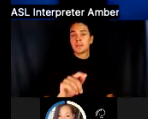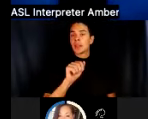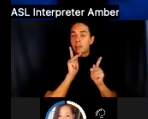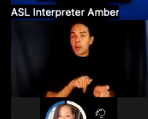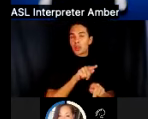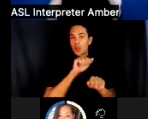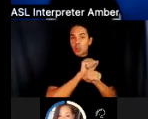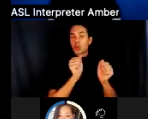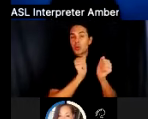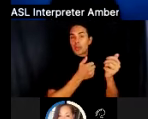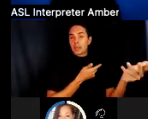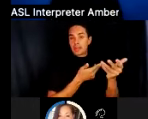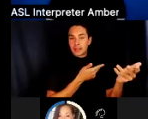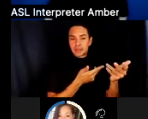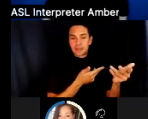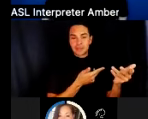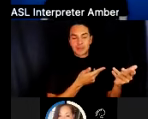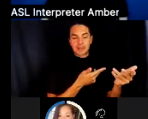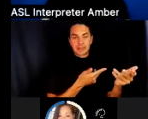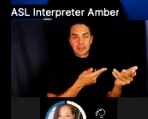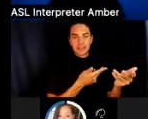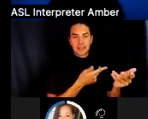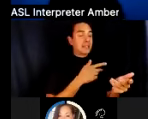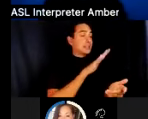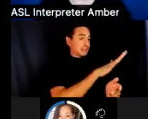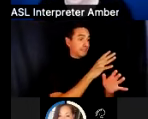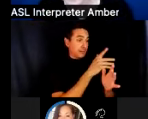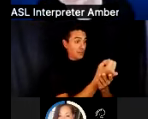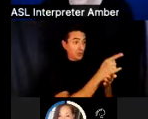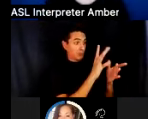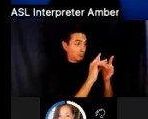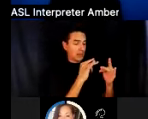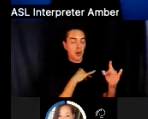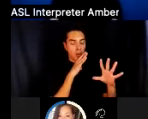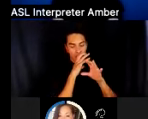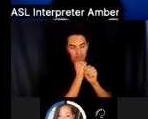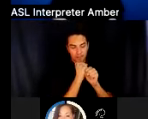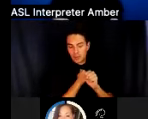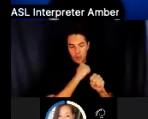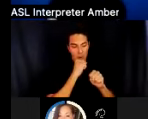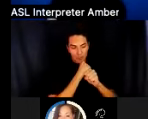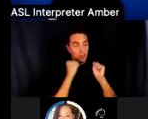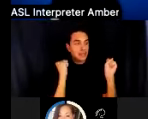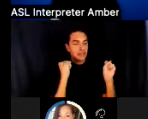know that you won't breach their confidentiality? How do you build that trust?